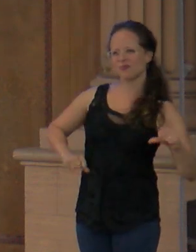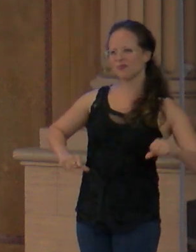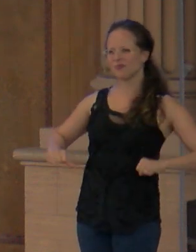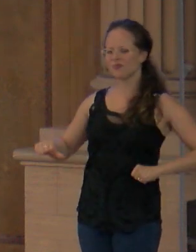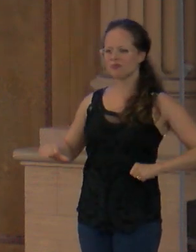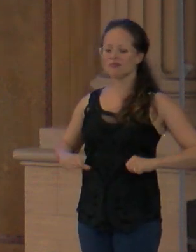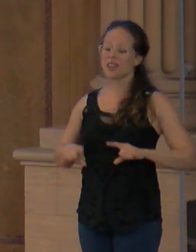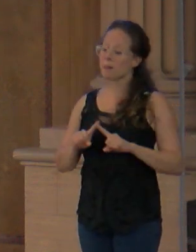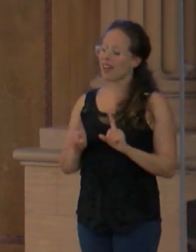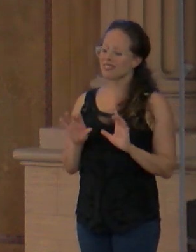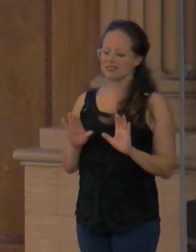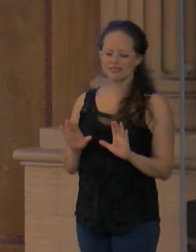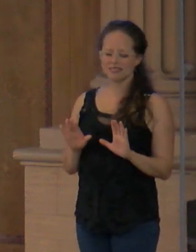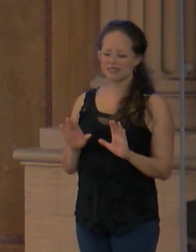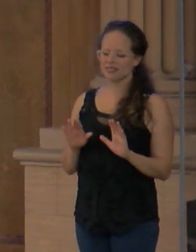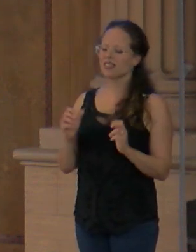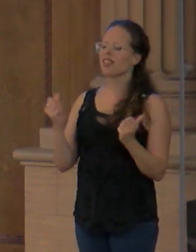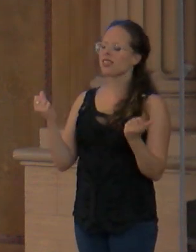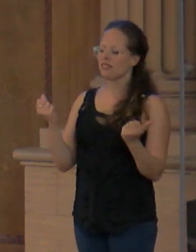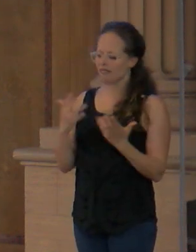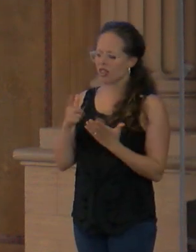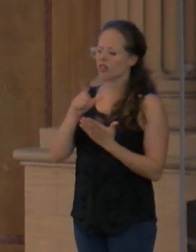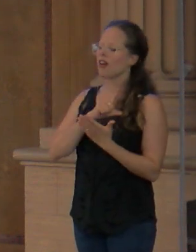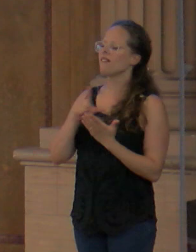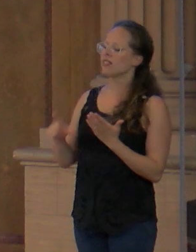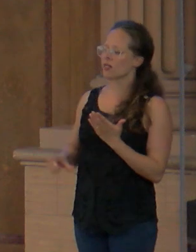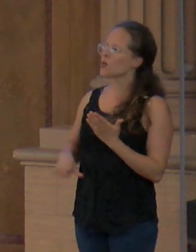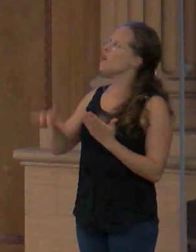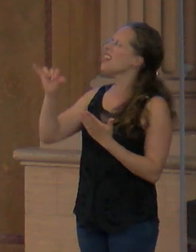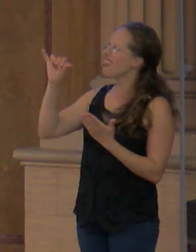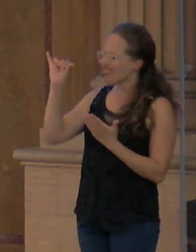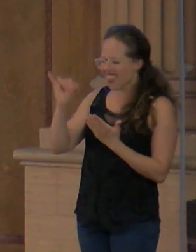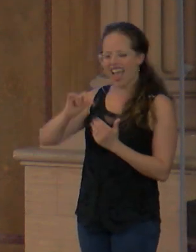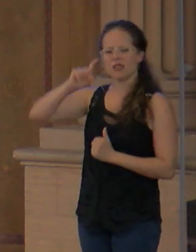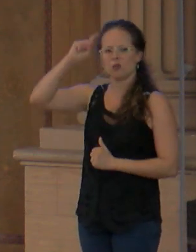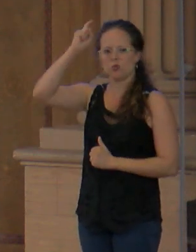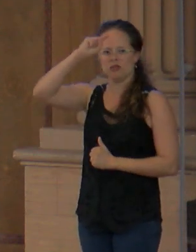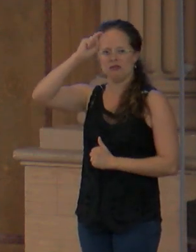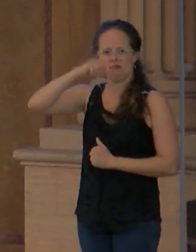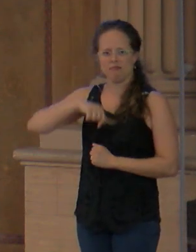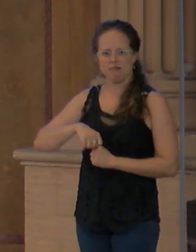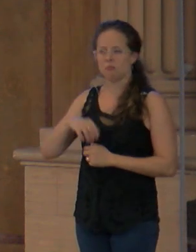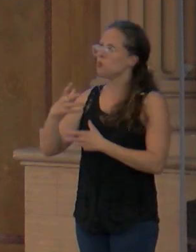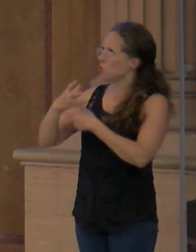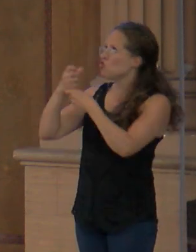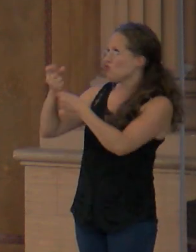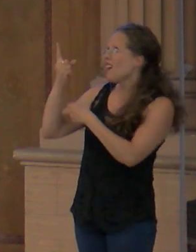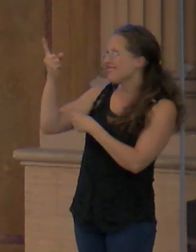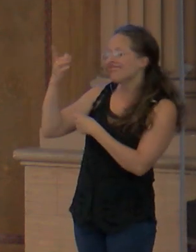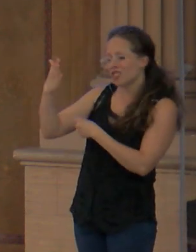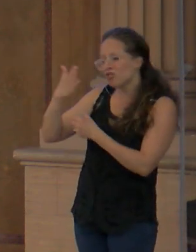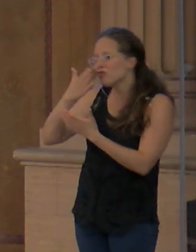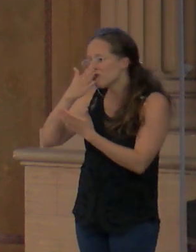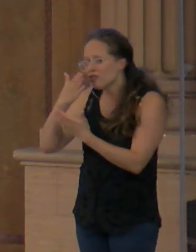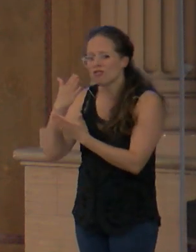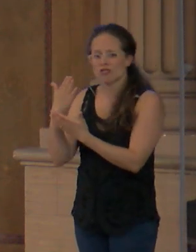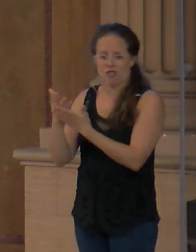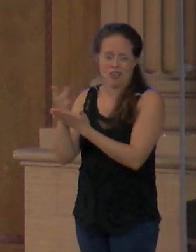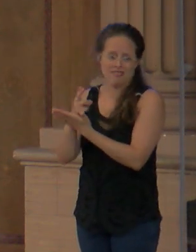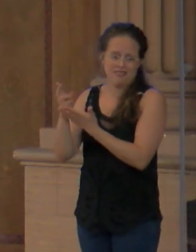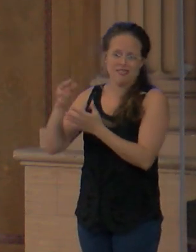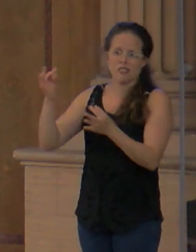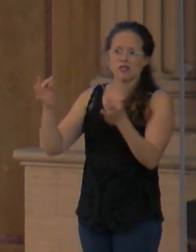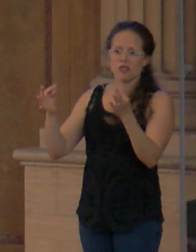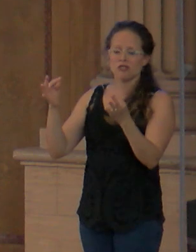But the fear of the Lord is the beginning of wisdom. And we can trust that he's a good judge. So when you feel like you'll lose